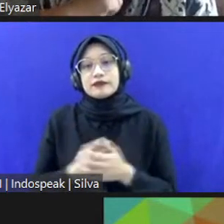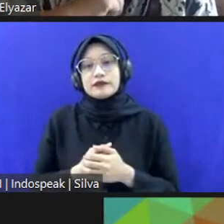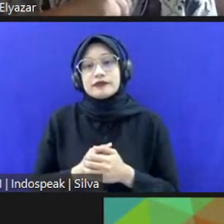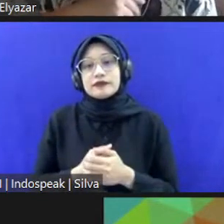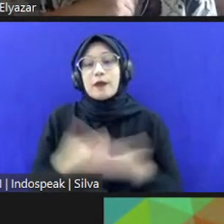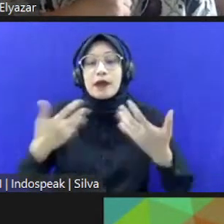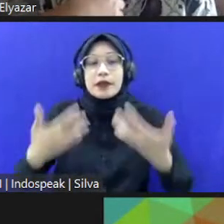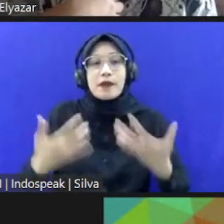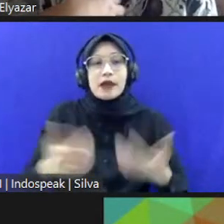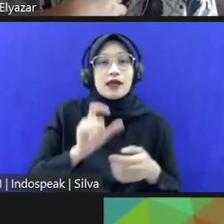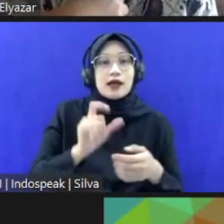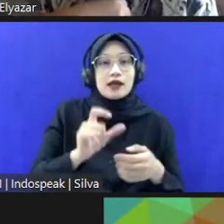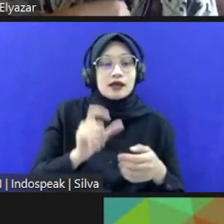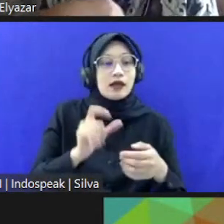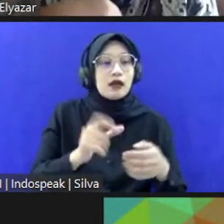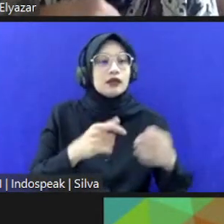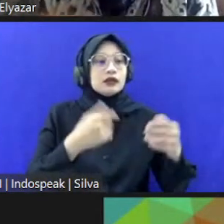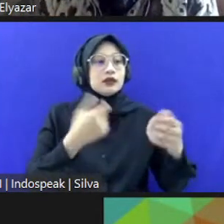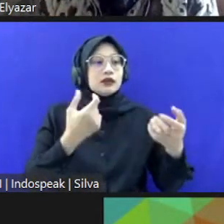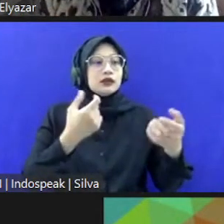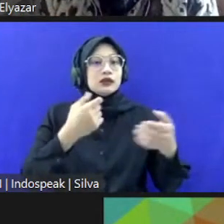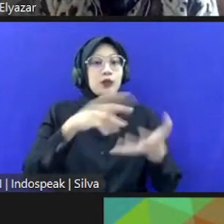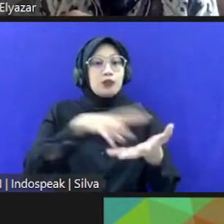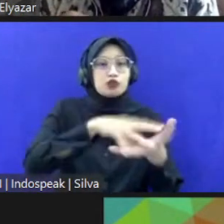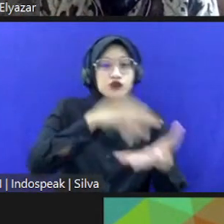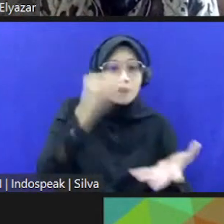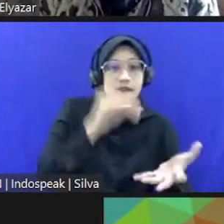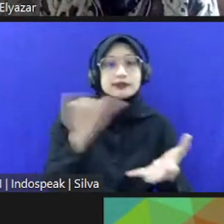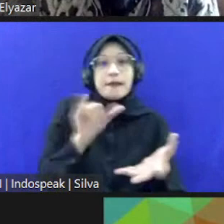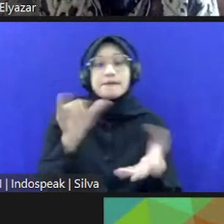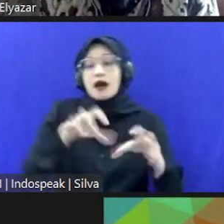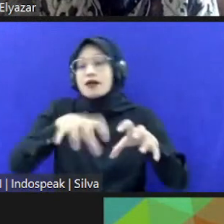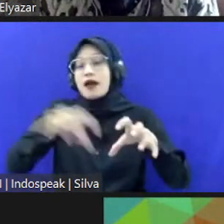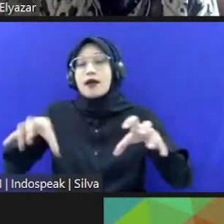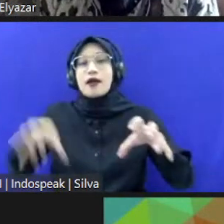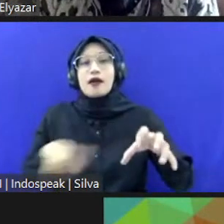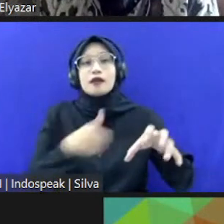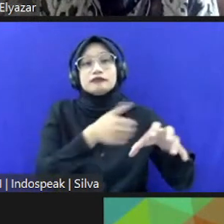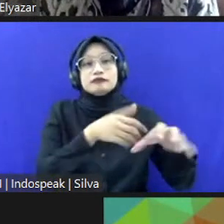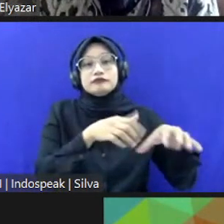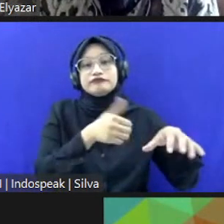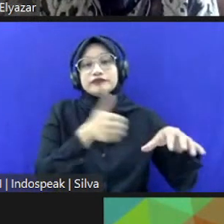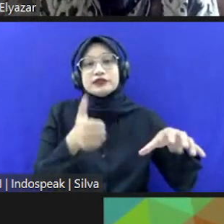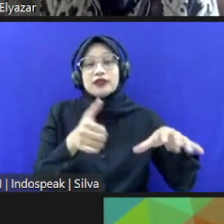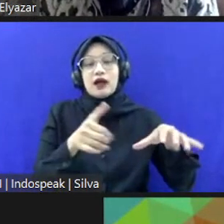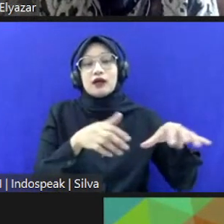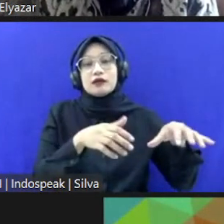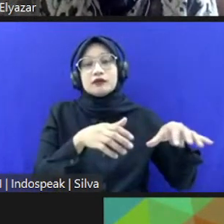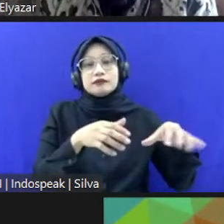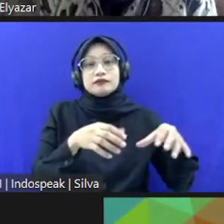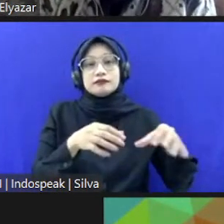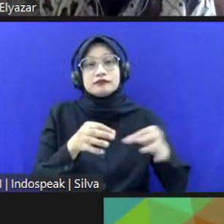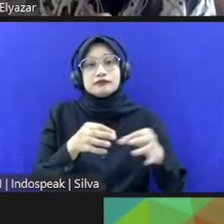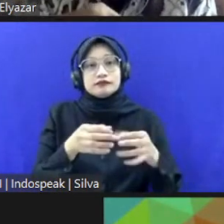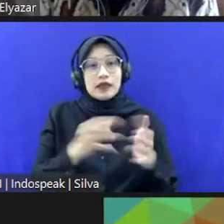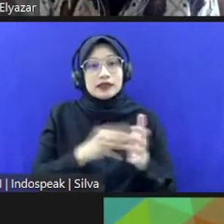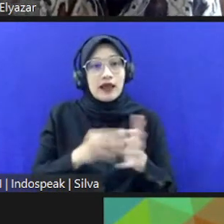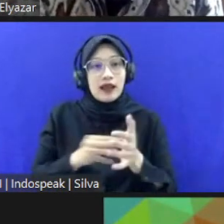institutions and the local institutions, right down to the village level. Thank you.